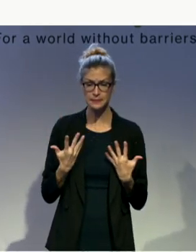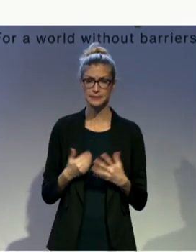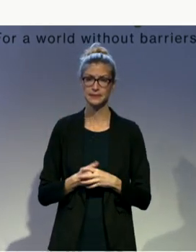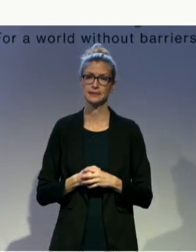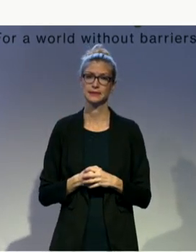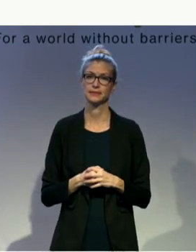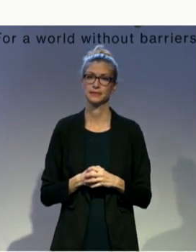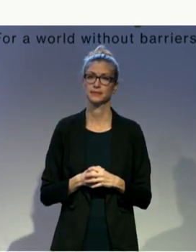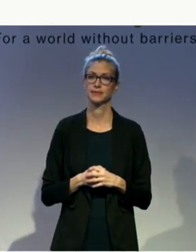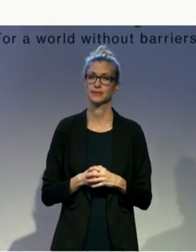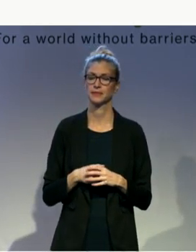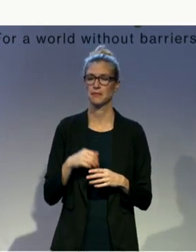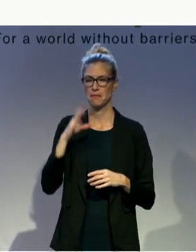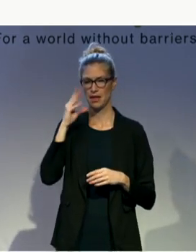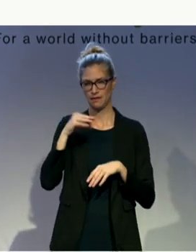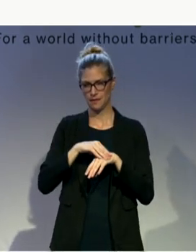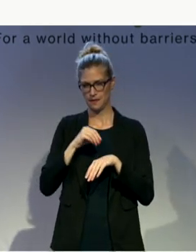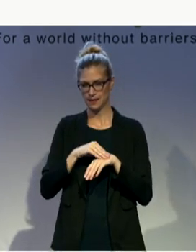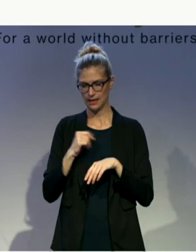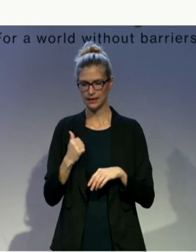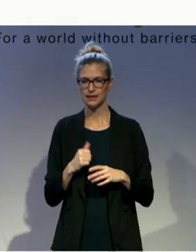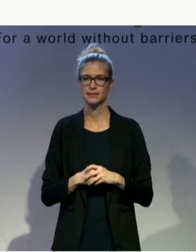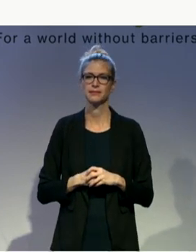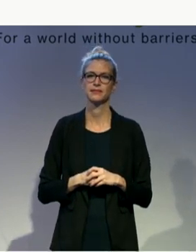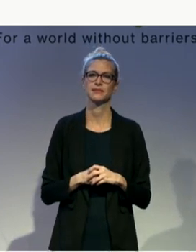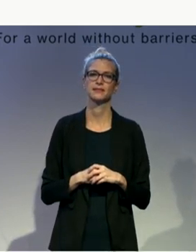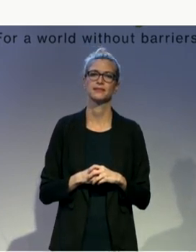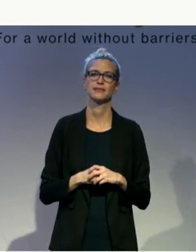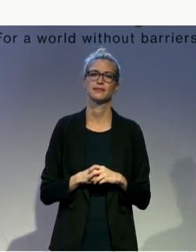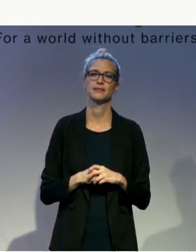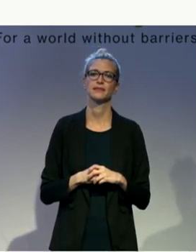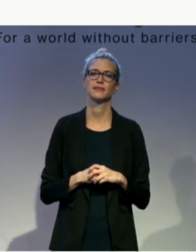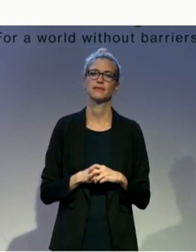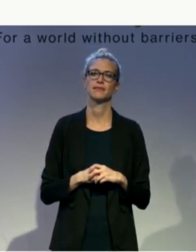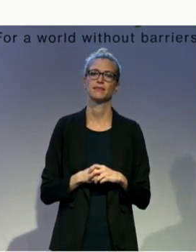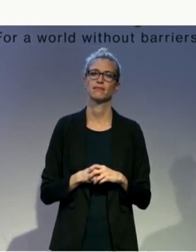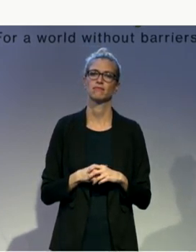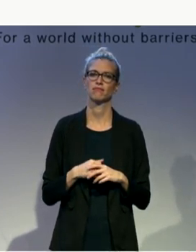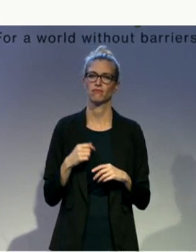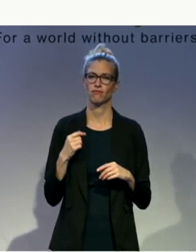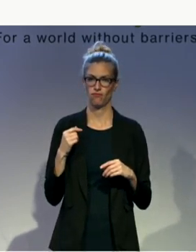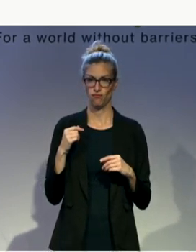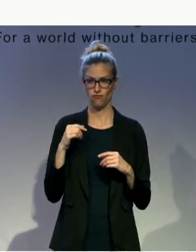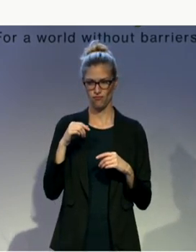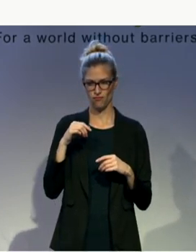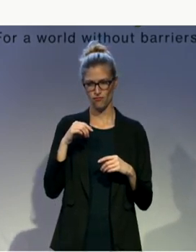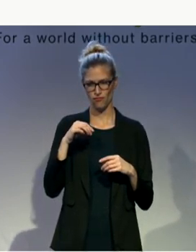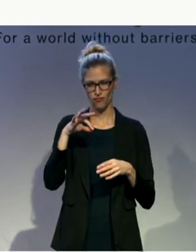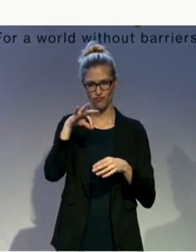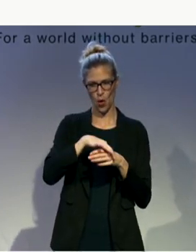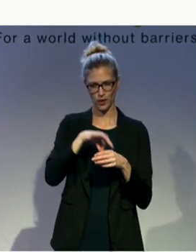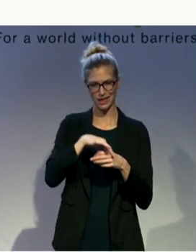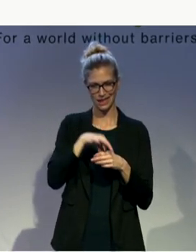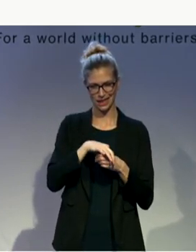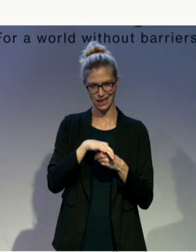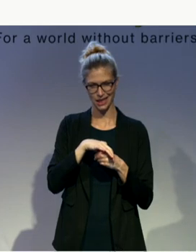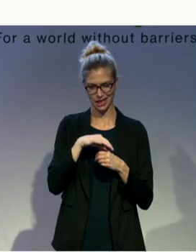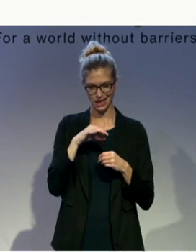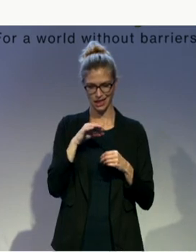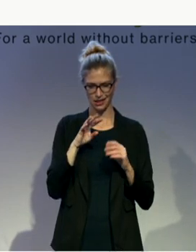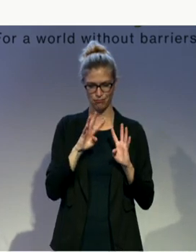Upon the elections in Sweden are monitored by the parties. We connected with the chairman of the Swedish